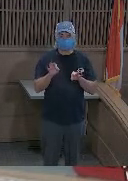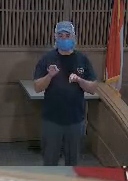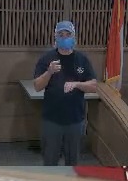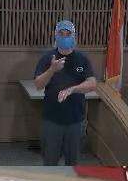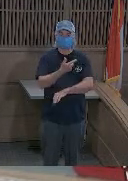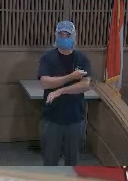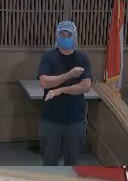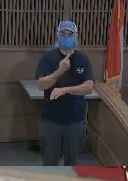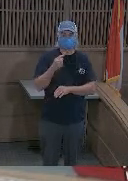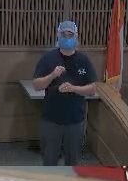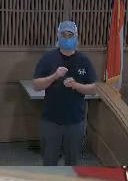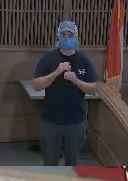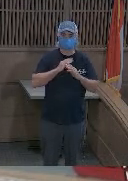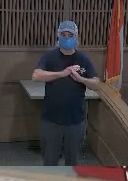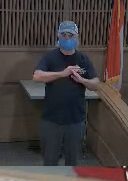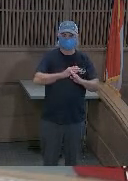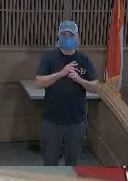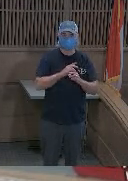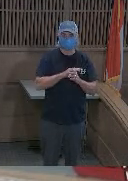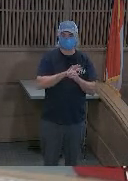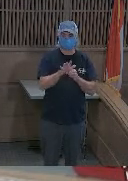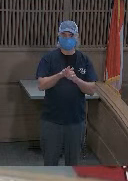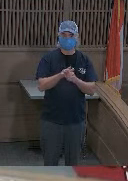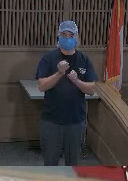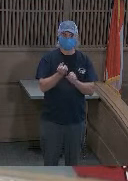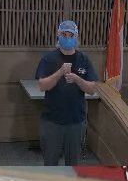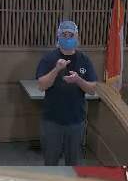for COVID. They're making the wise choice.